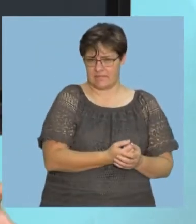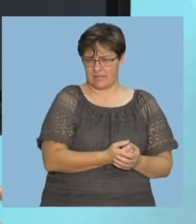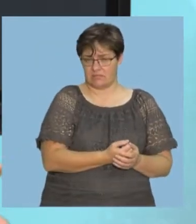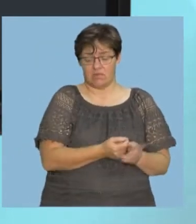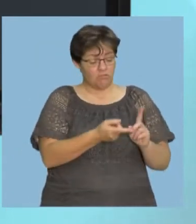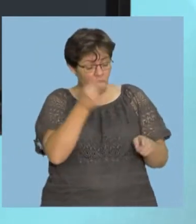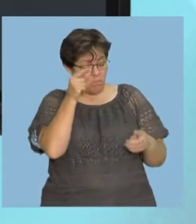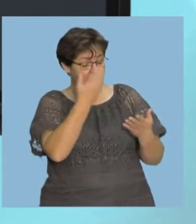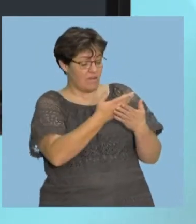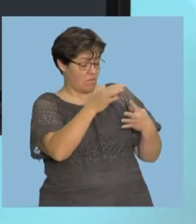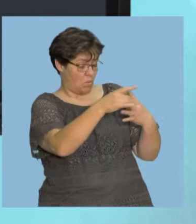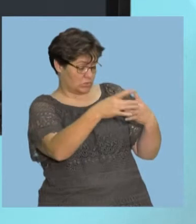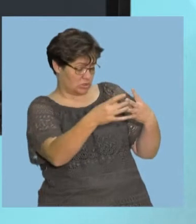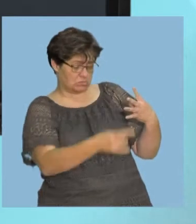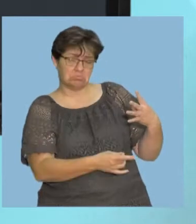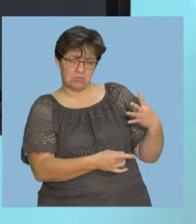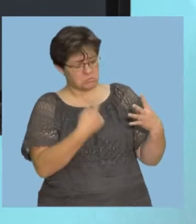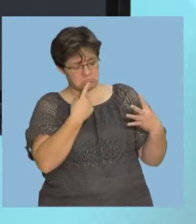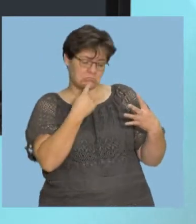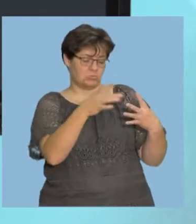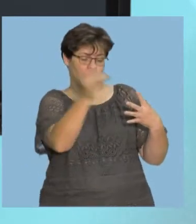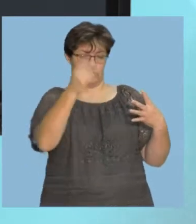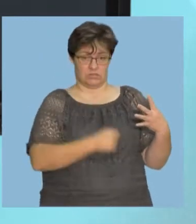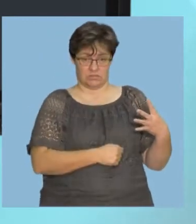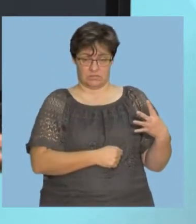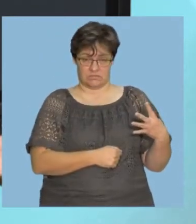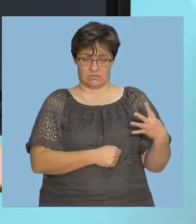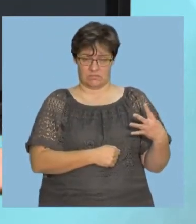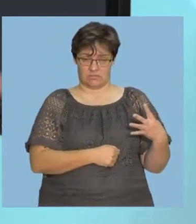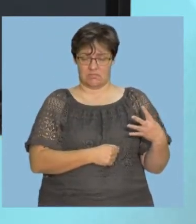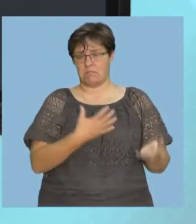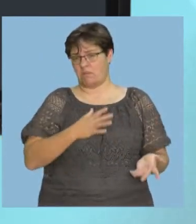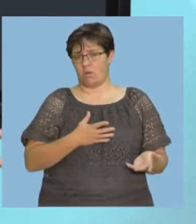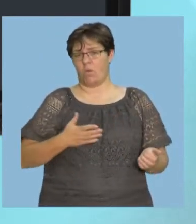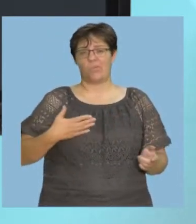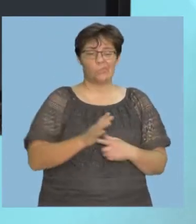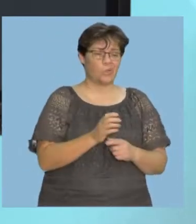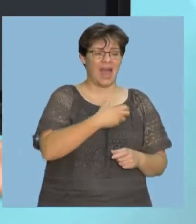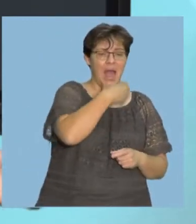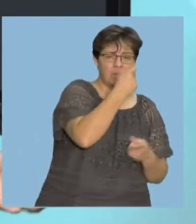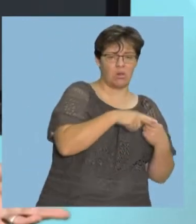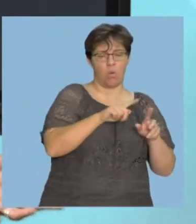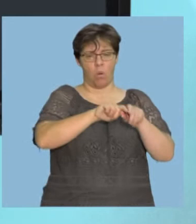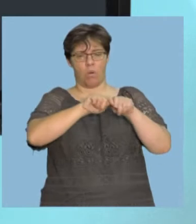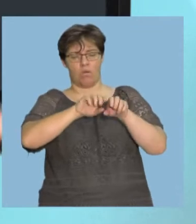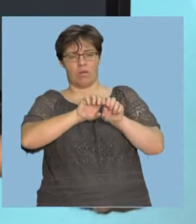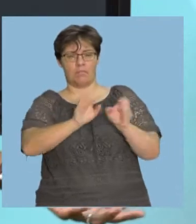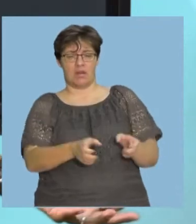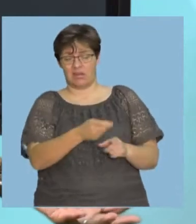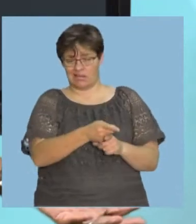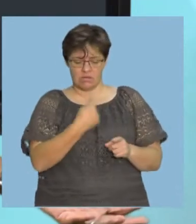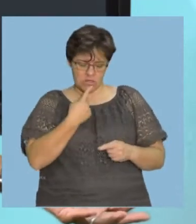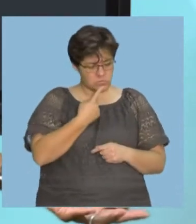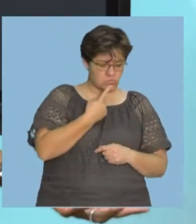available options, you choose one. I might want to buy banana or apple, and you make a decision and say, based on